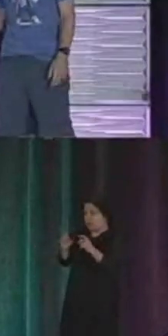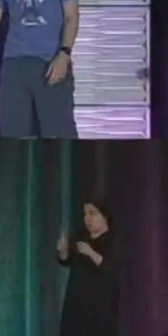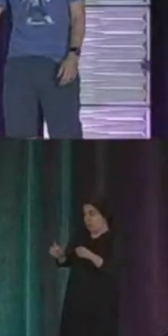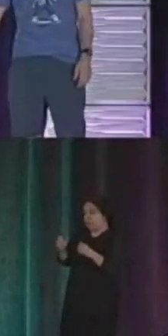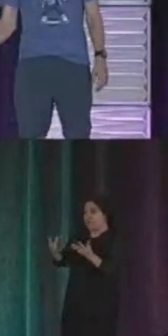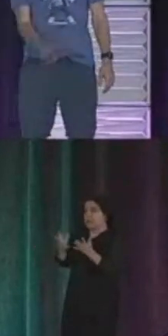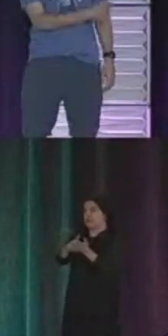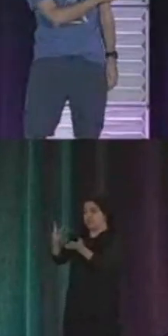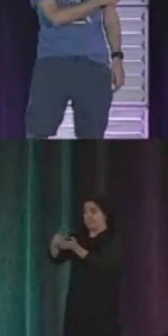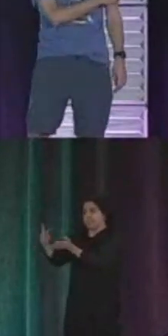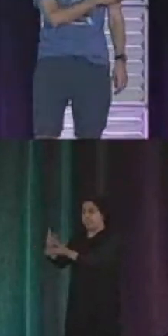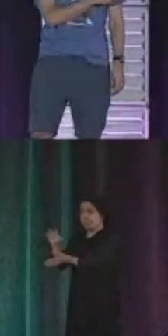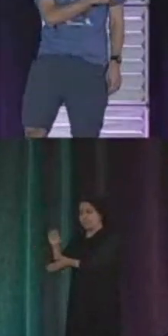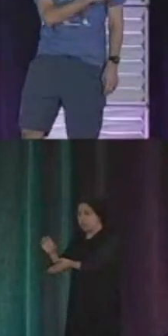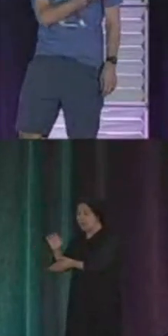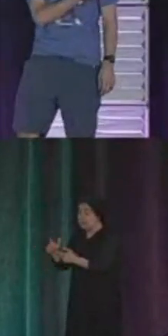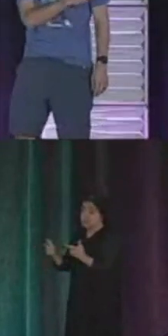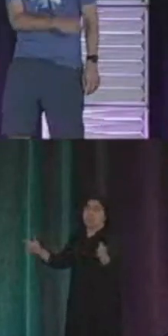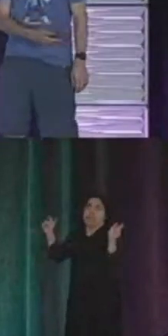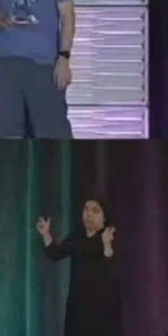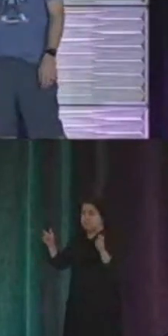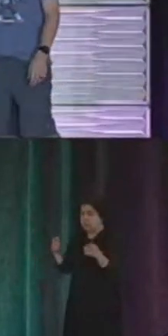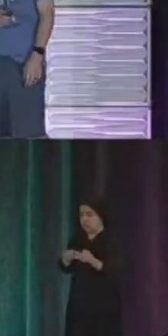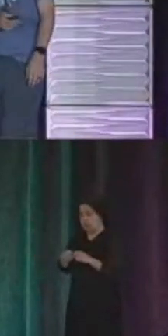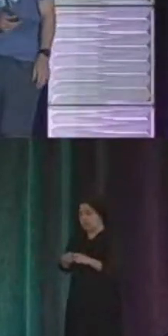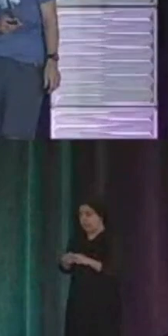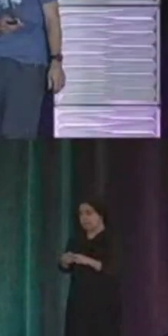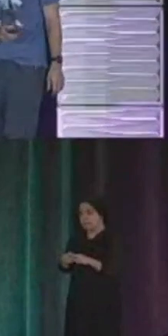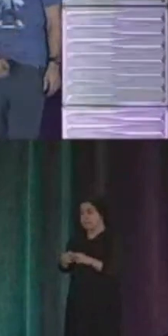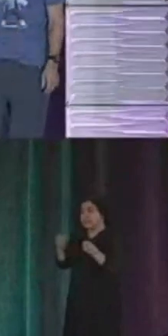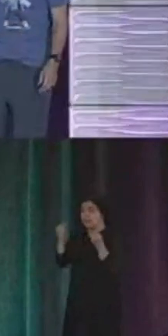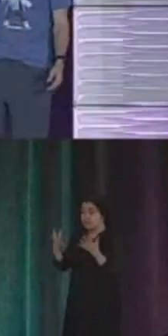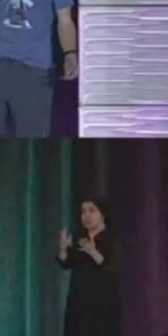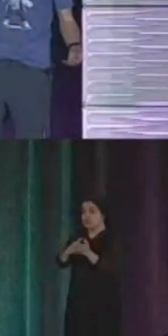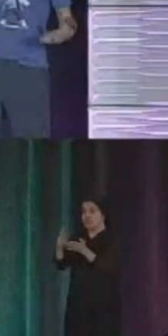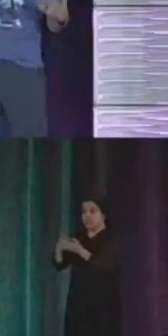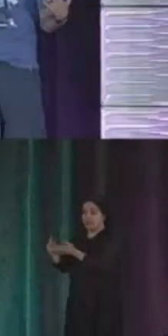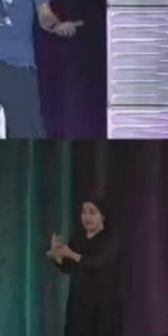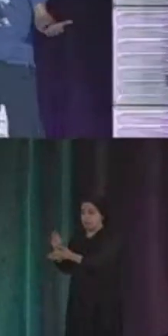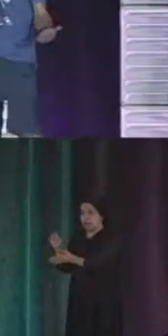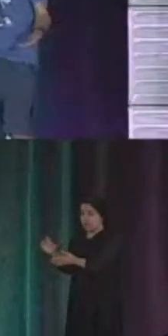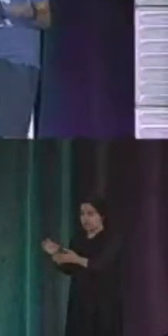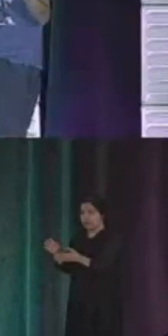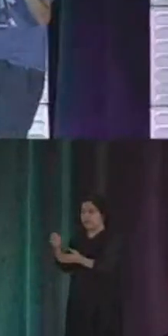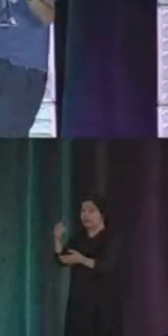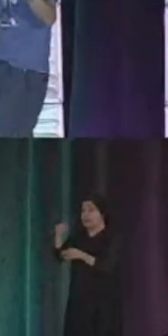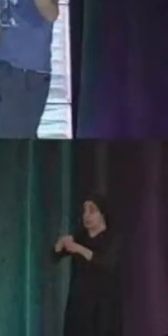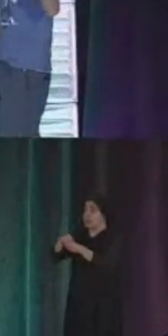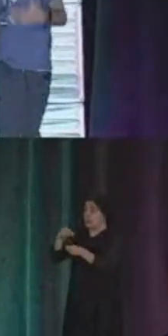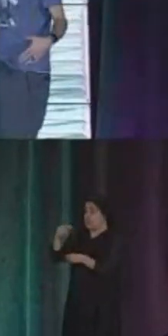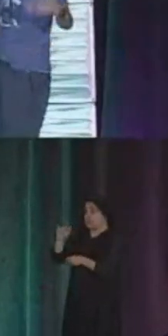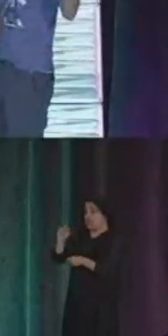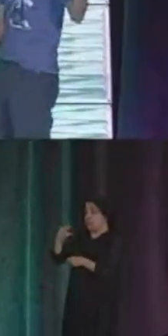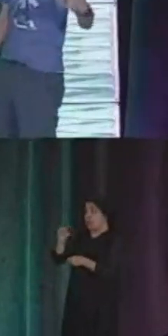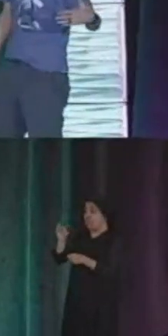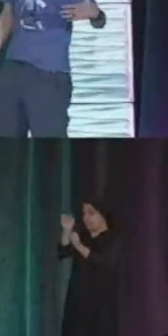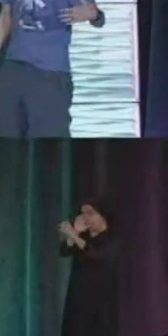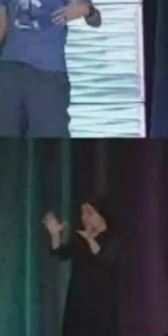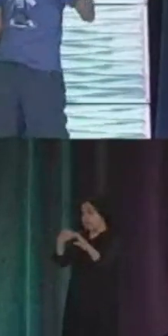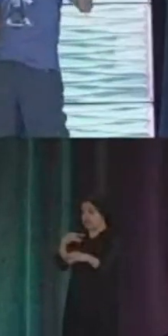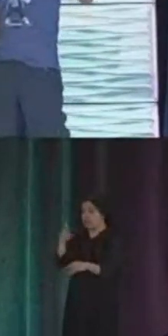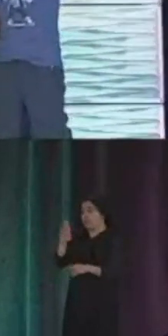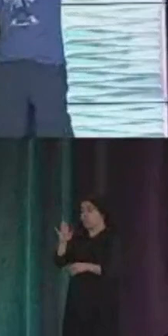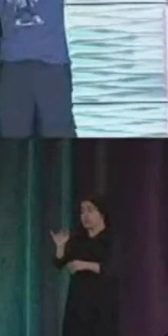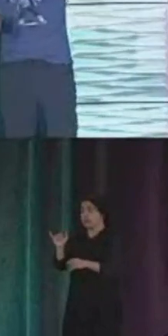code. And that's the biggest problem of them all. A lot of duplicate code. So imagine GitHub. They've got their Ruby backend